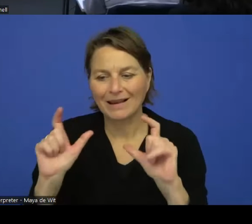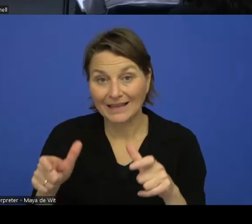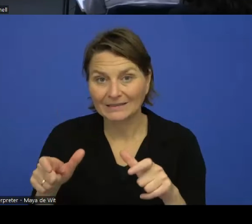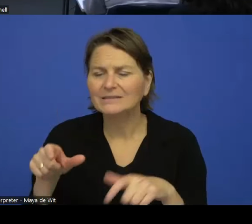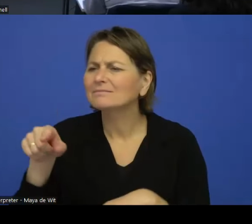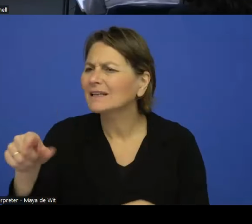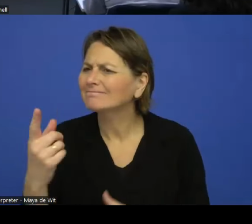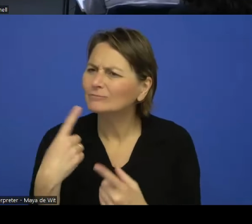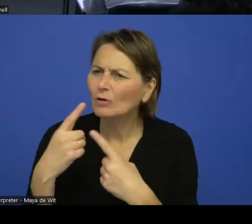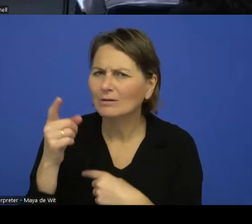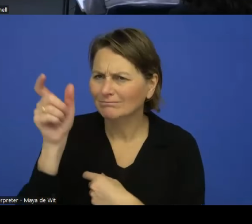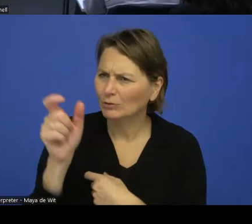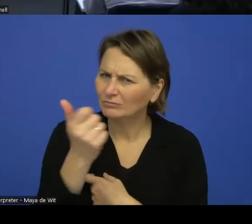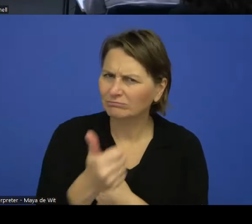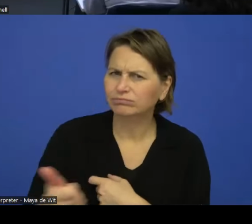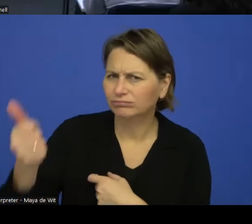Barnes, who